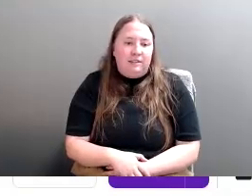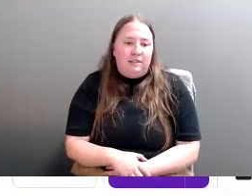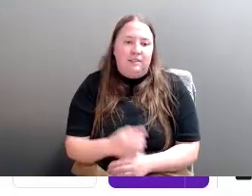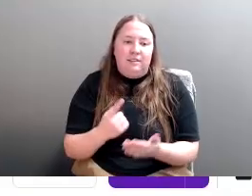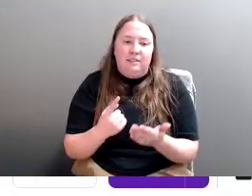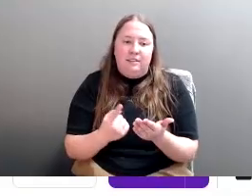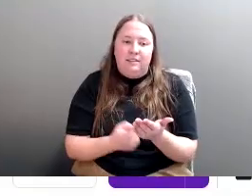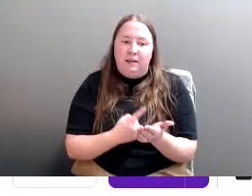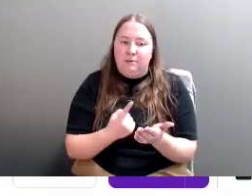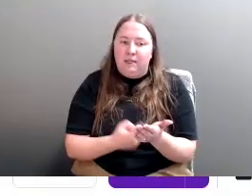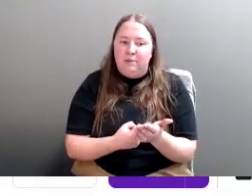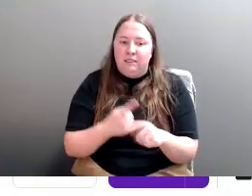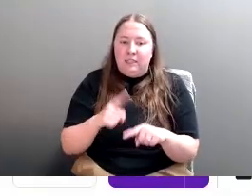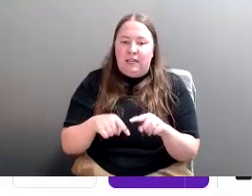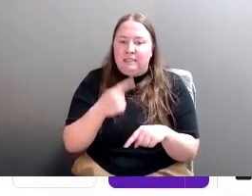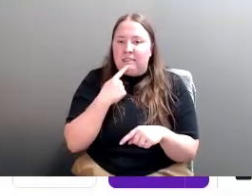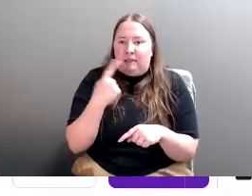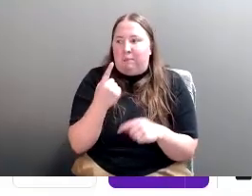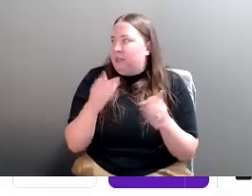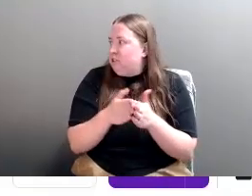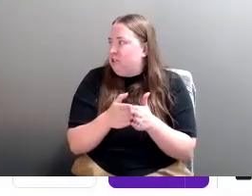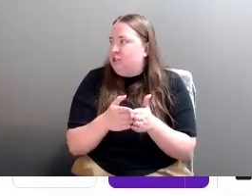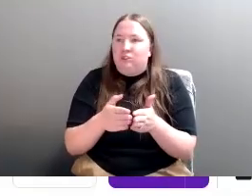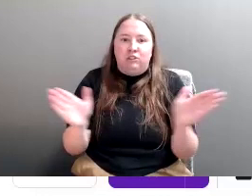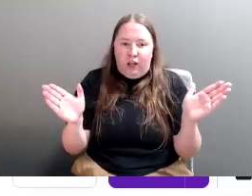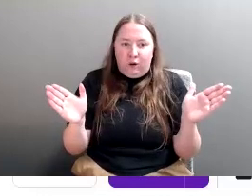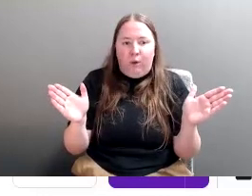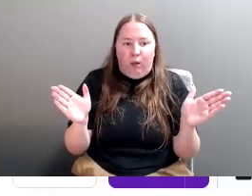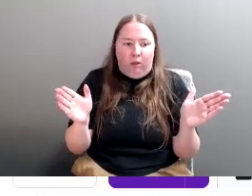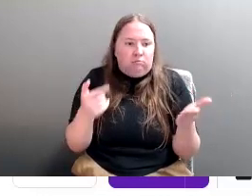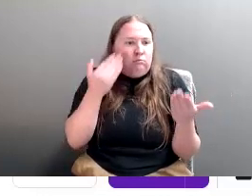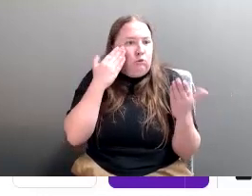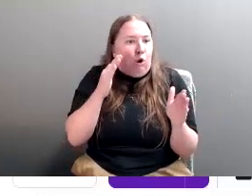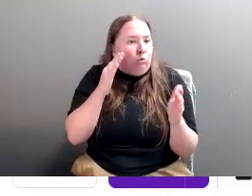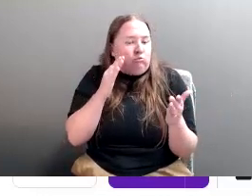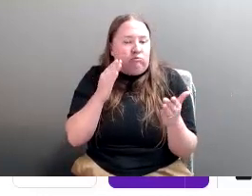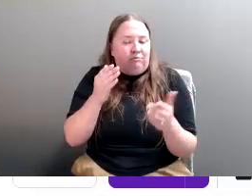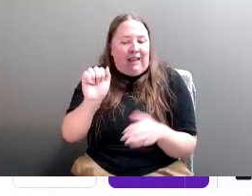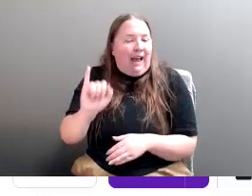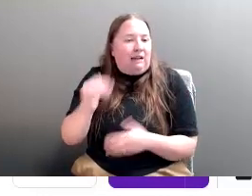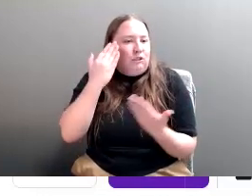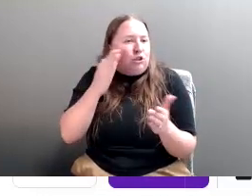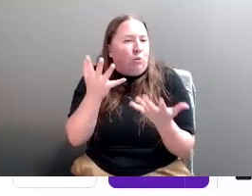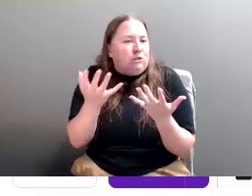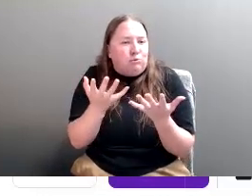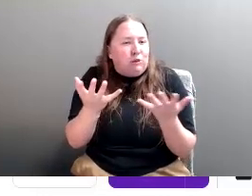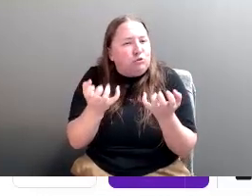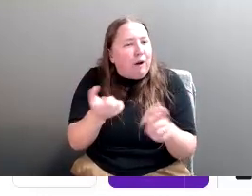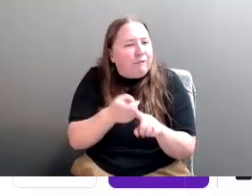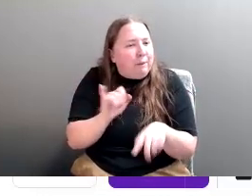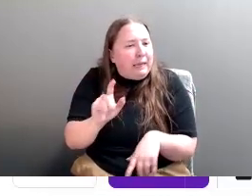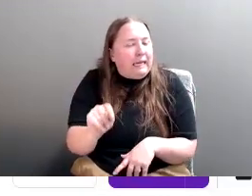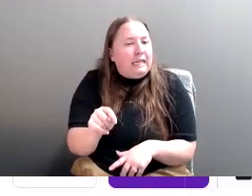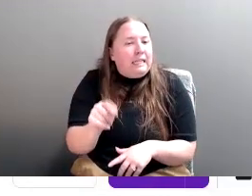sometimes you can't just say something very general because it won't know exactly what you want it to do. And so, like you have to have some kind of